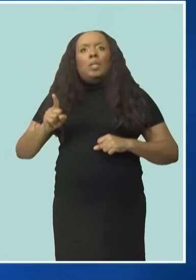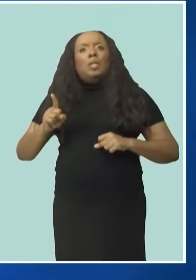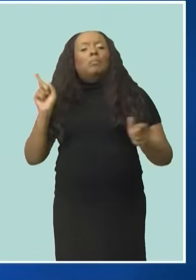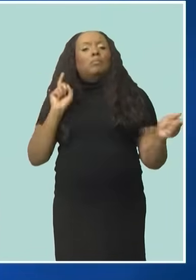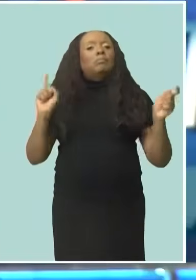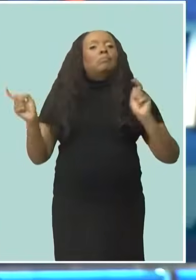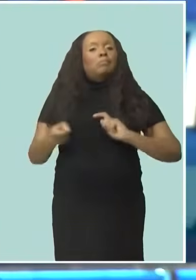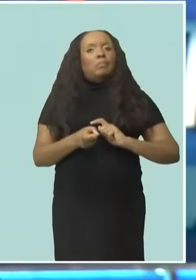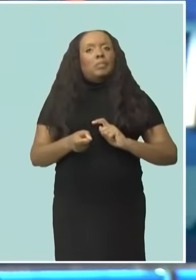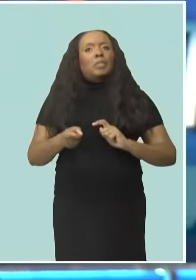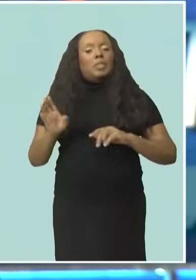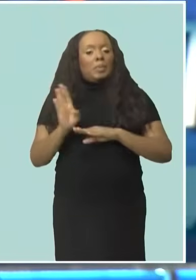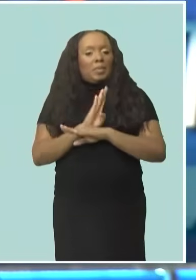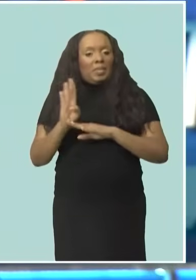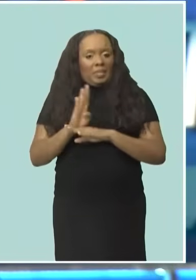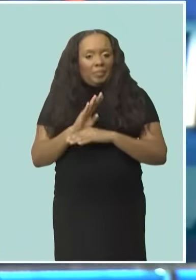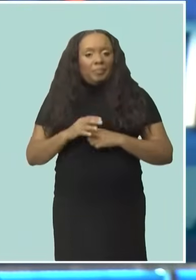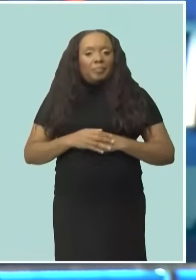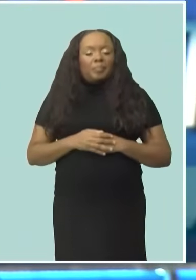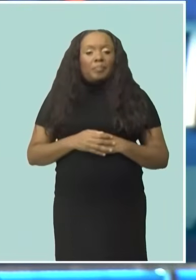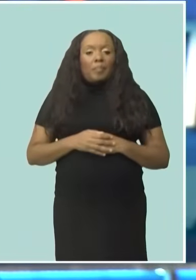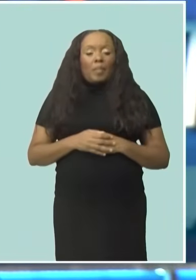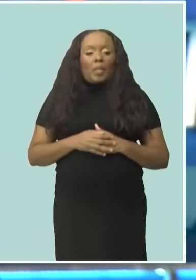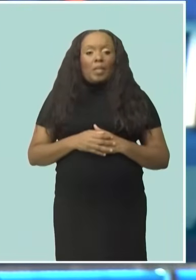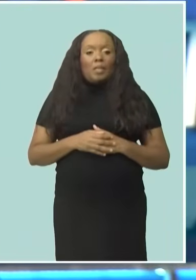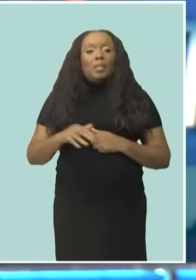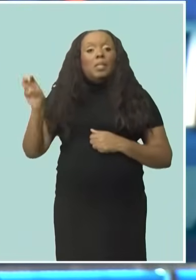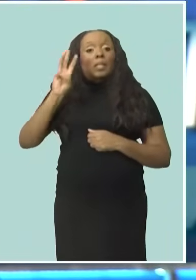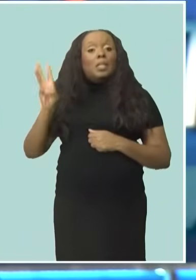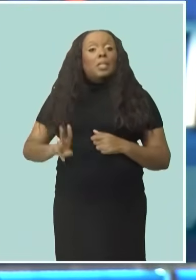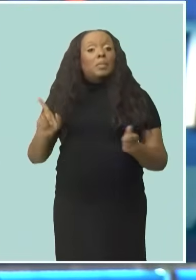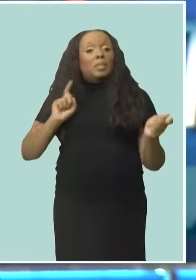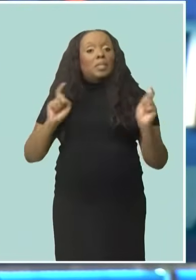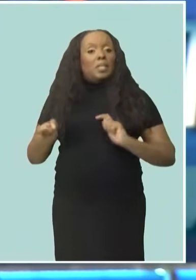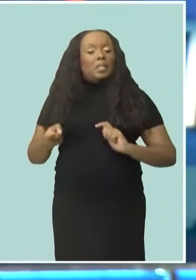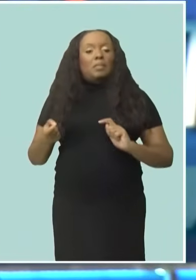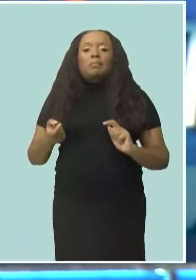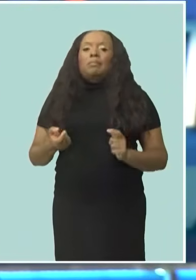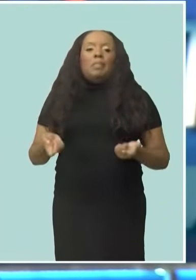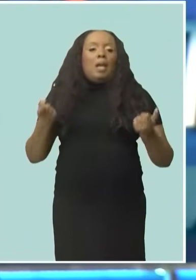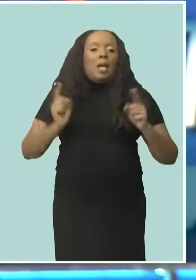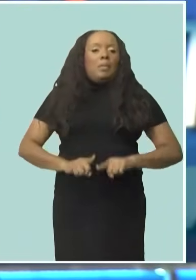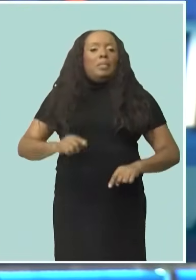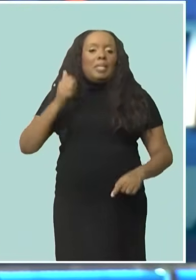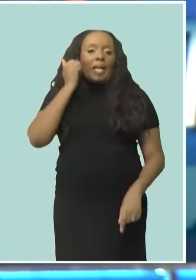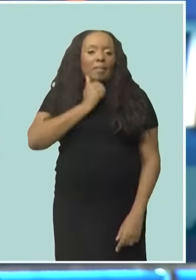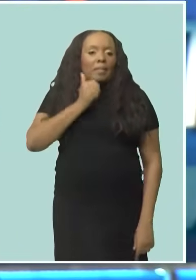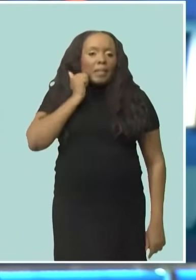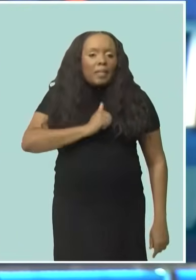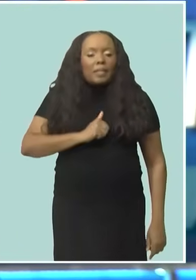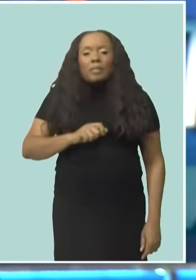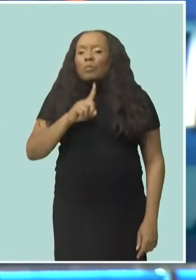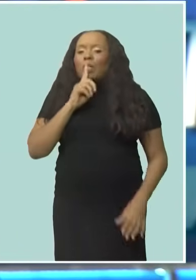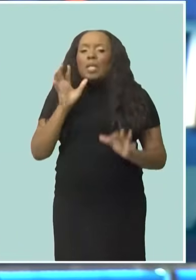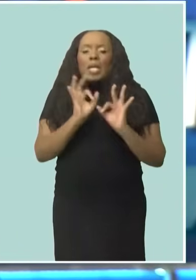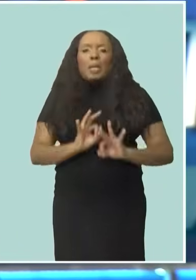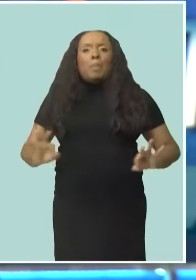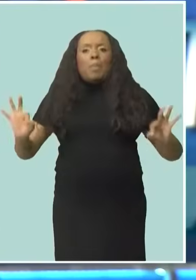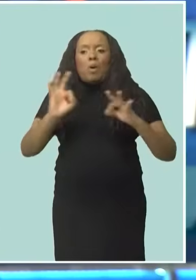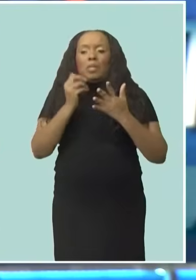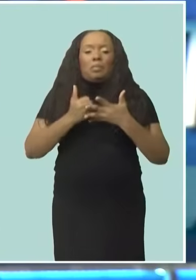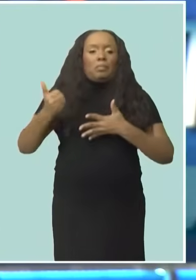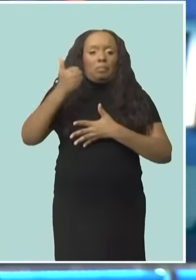SMEs. Climate change is a daily reality and a national priority for Barbados. Deputy